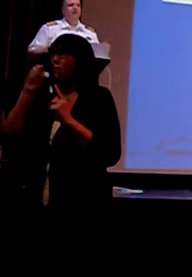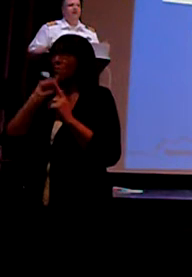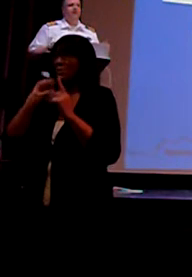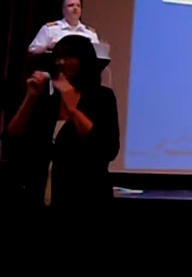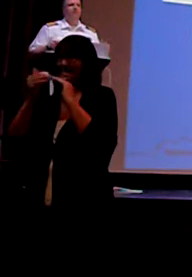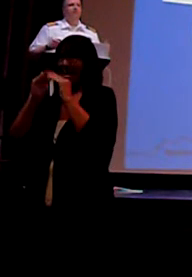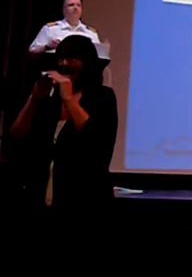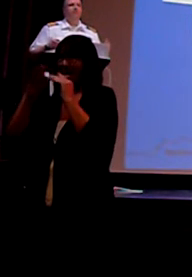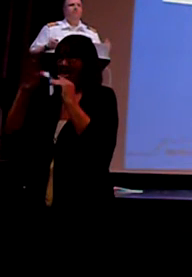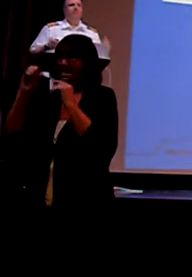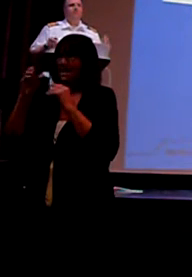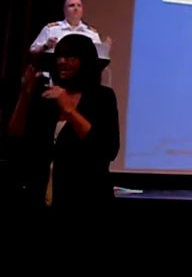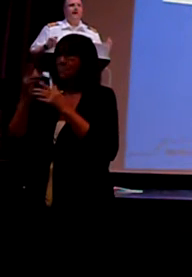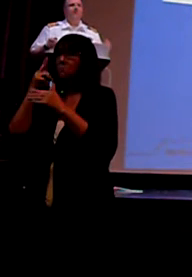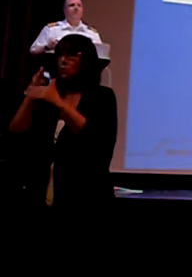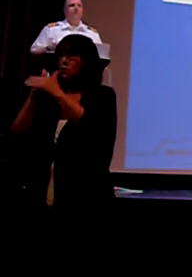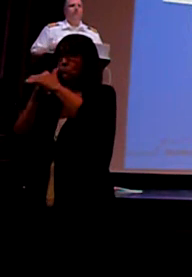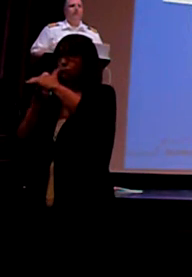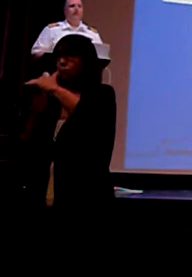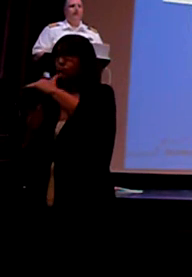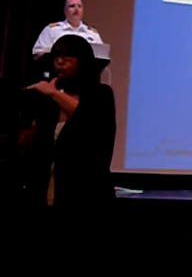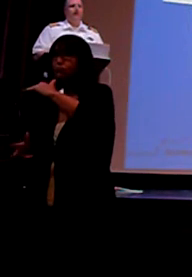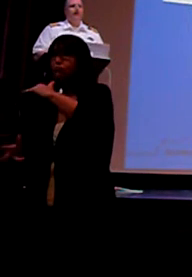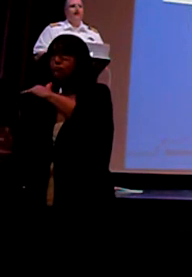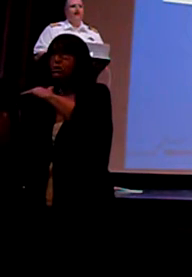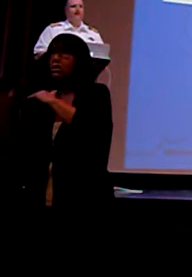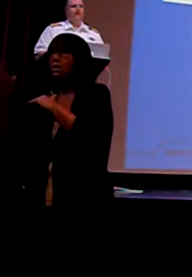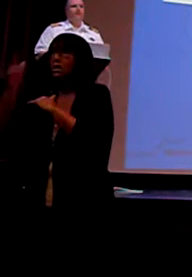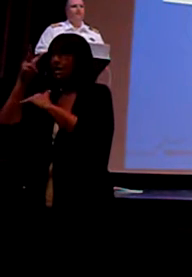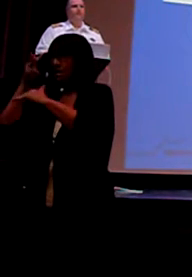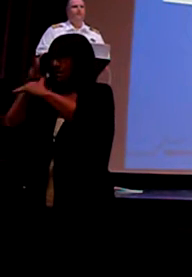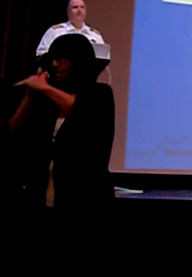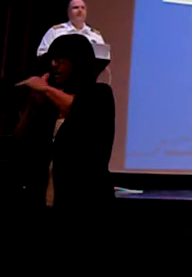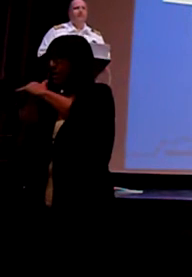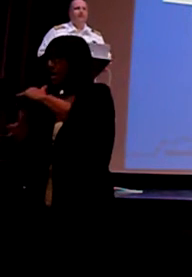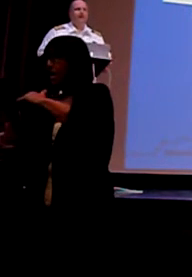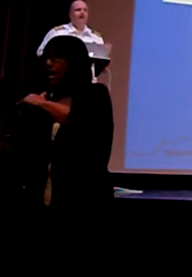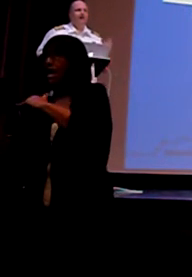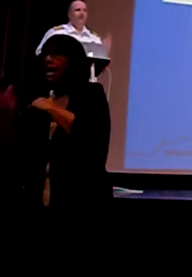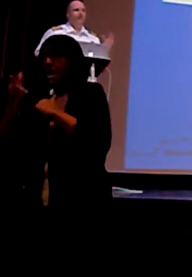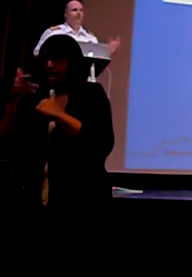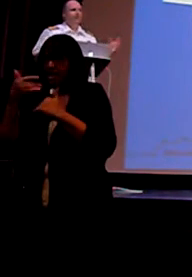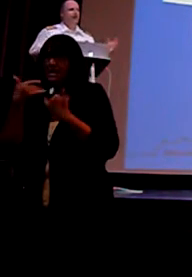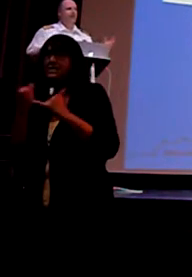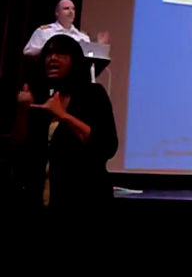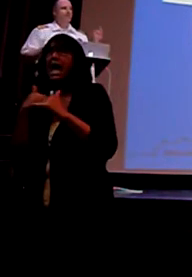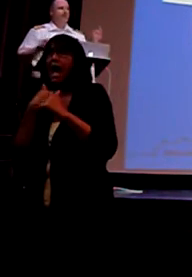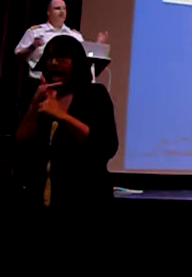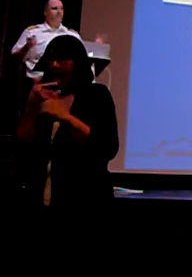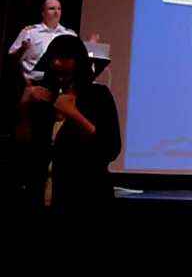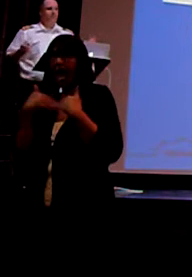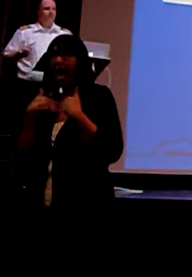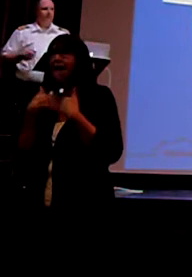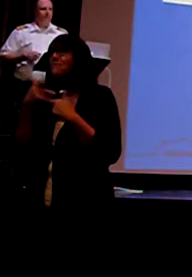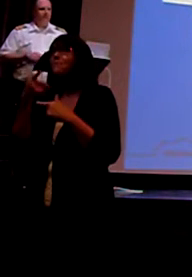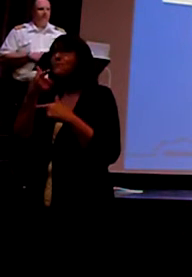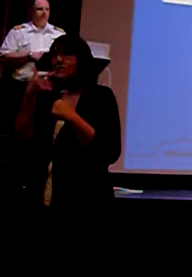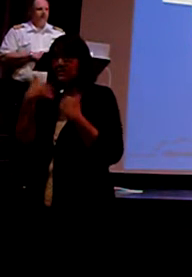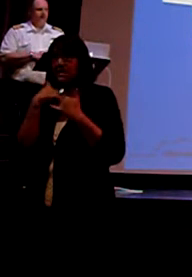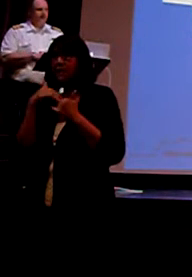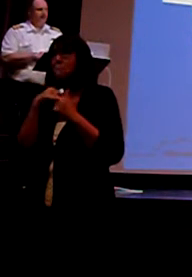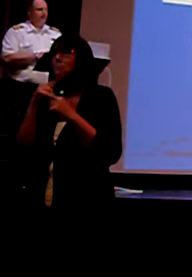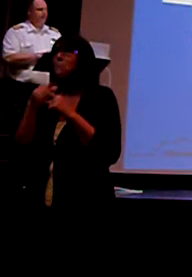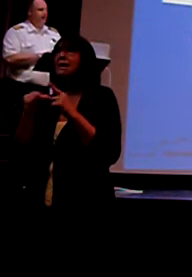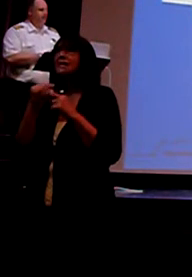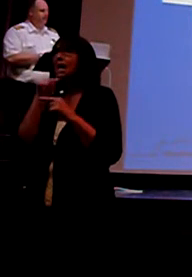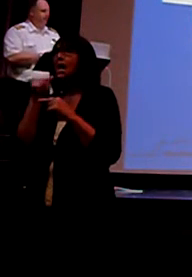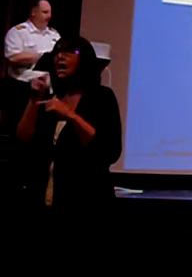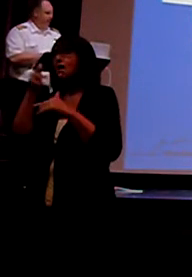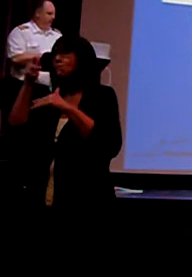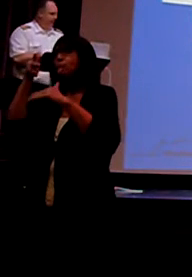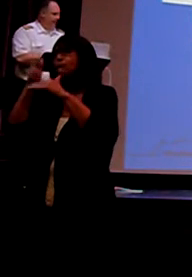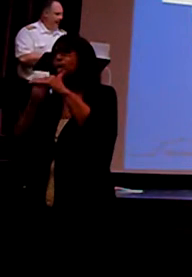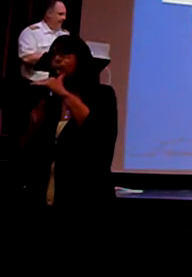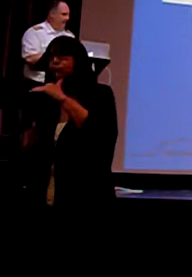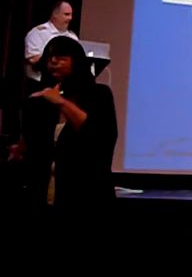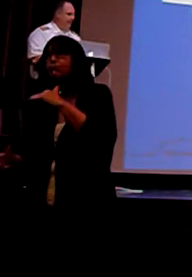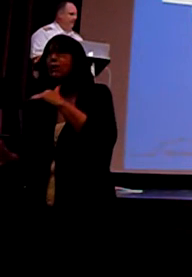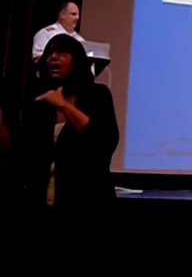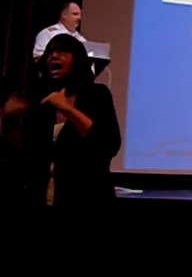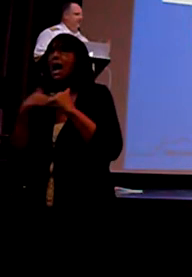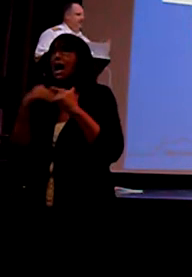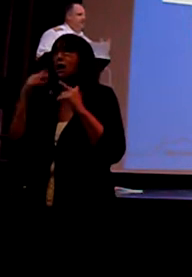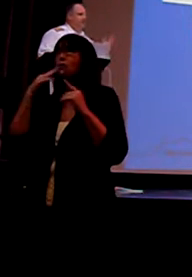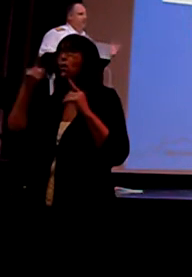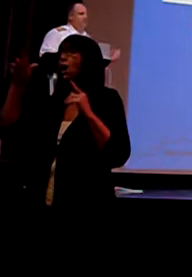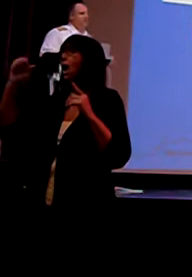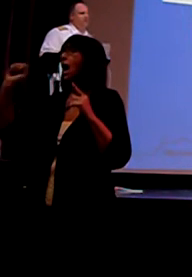where the submarine base was, they still have them. They haven't been able to take them down. I know that the